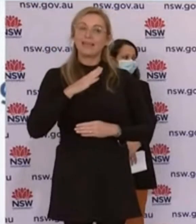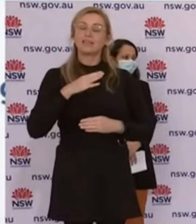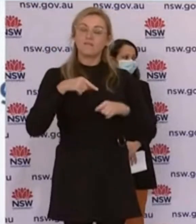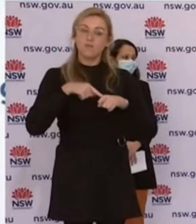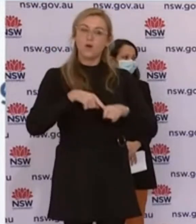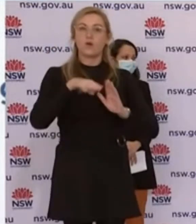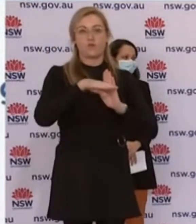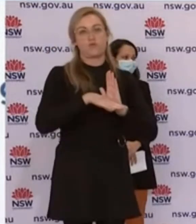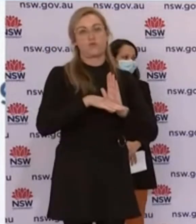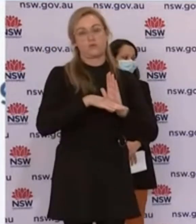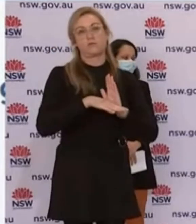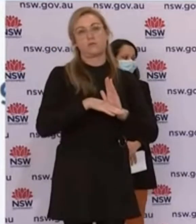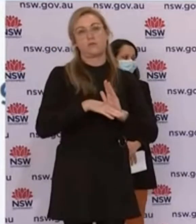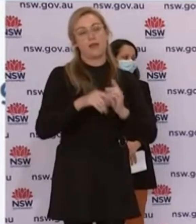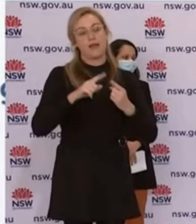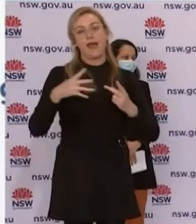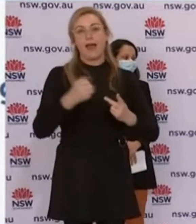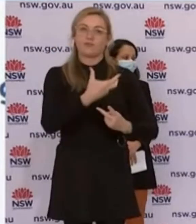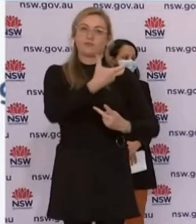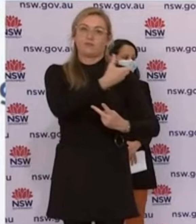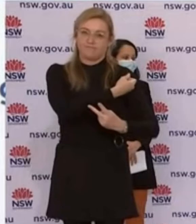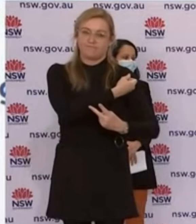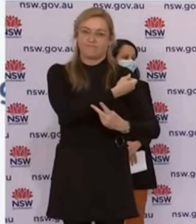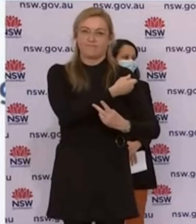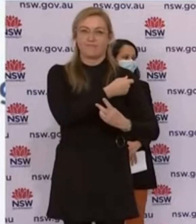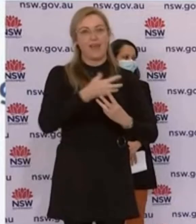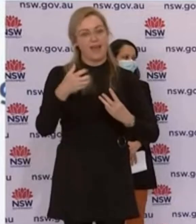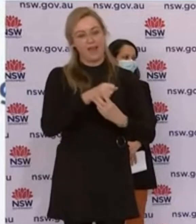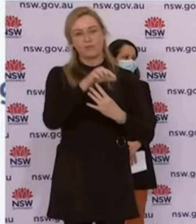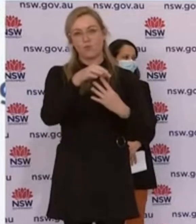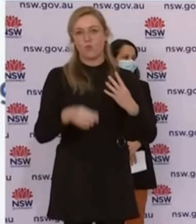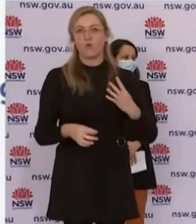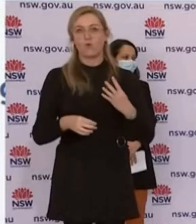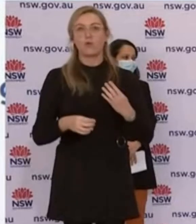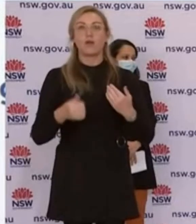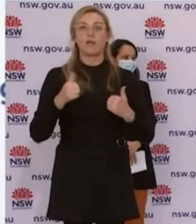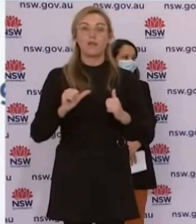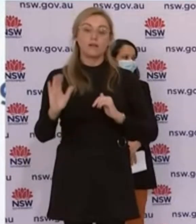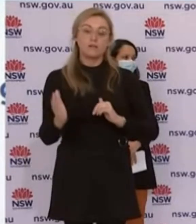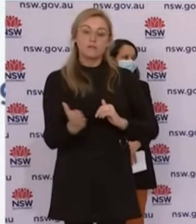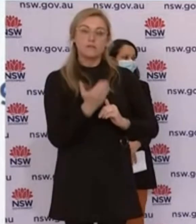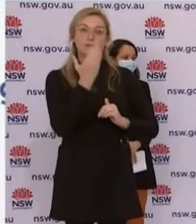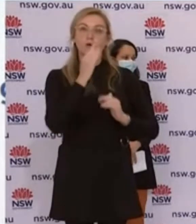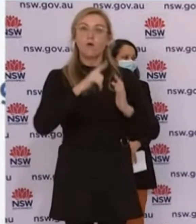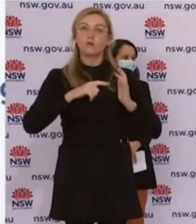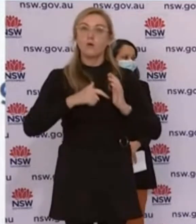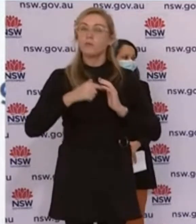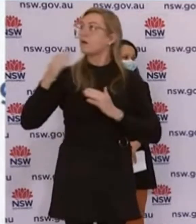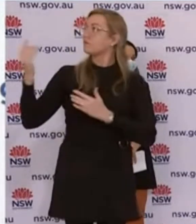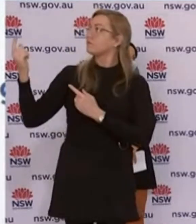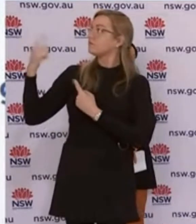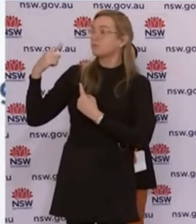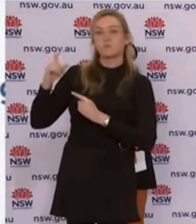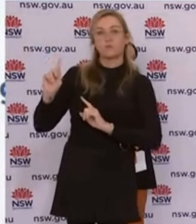doing the right thing. We have to get vaccinated. We have to follow the stay-at-home orders, and the health advice will be given to us closer to that date in terms of